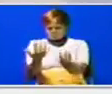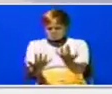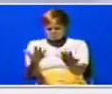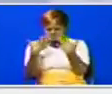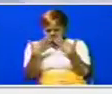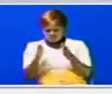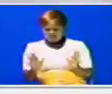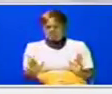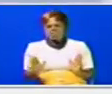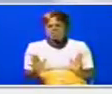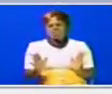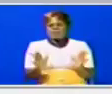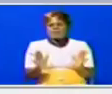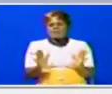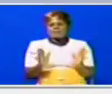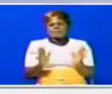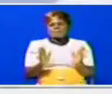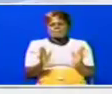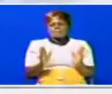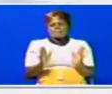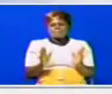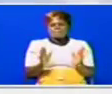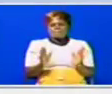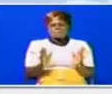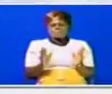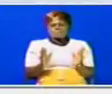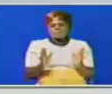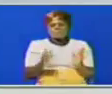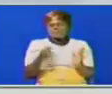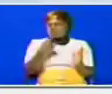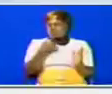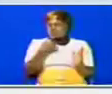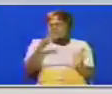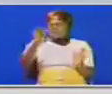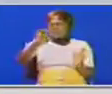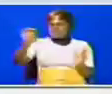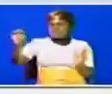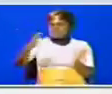Victor Ogale, KTN News, Kasarani, Turkana East Sub-County.